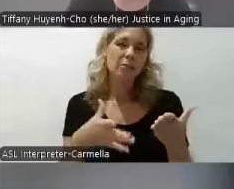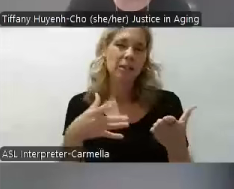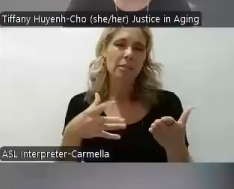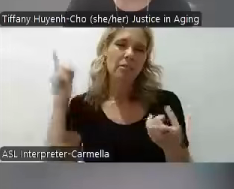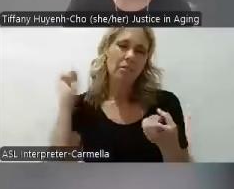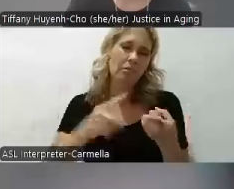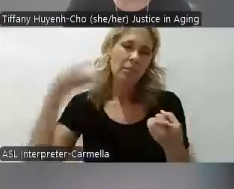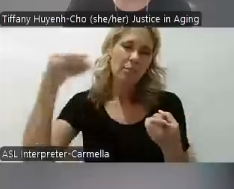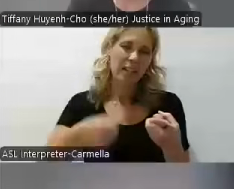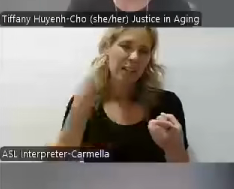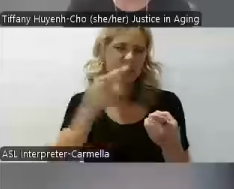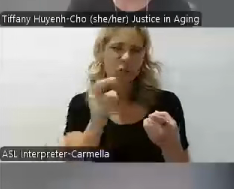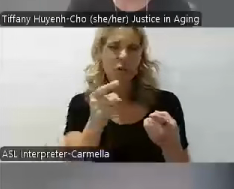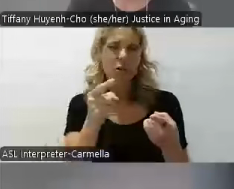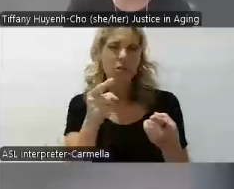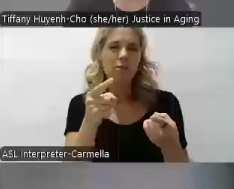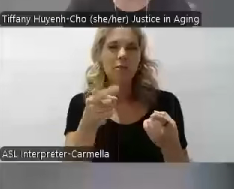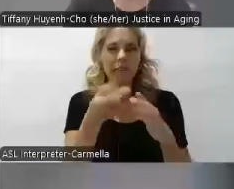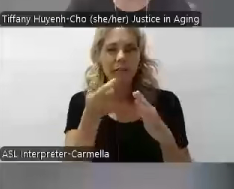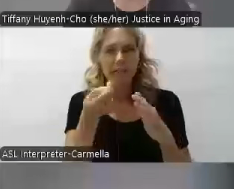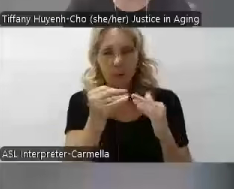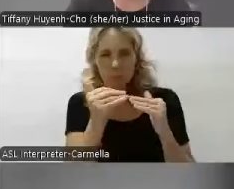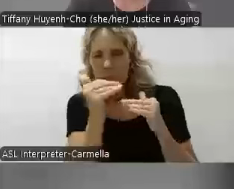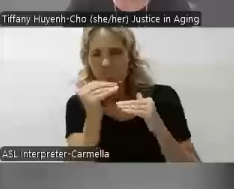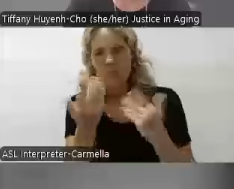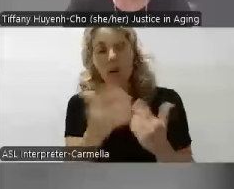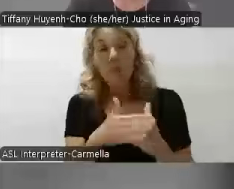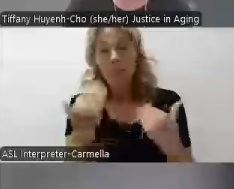over. Next slide.